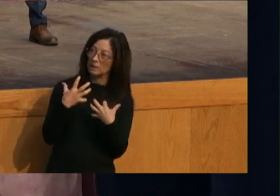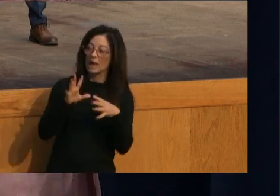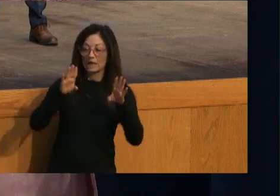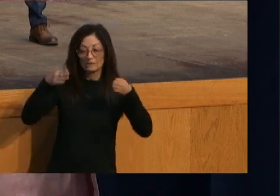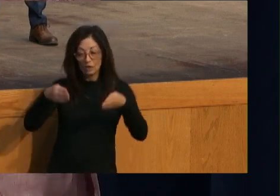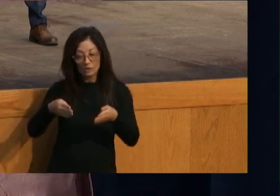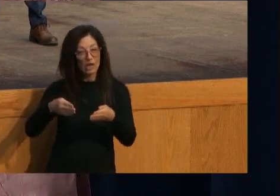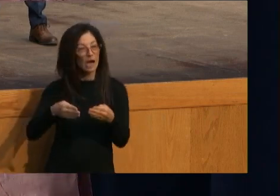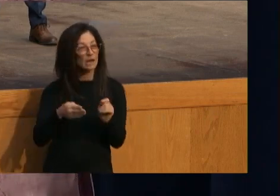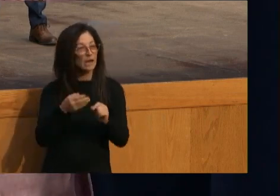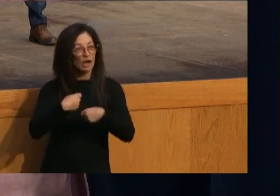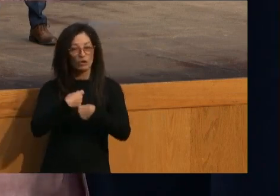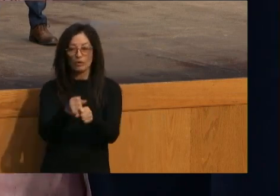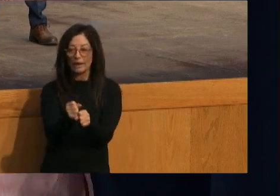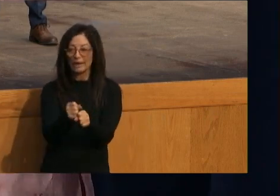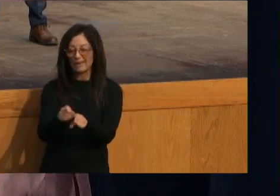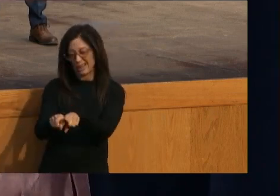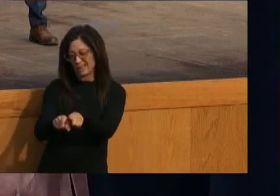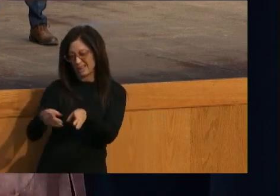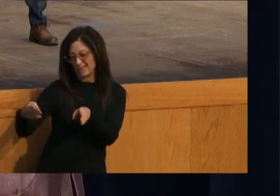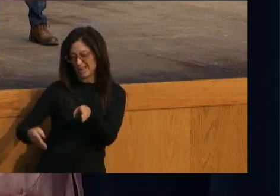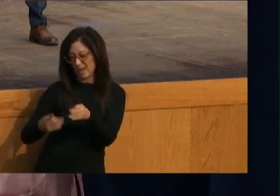the side, as a side project, a